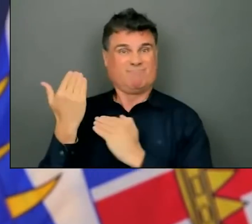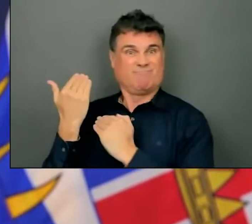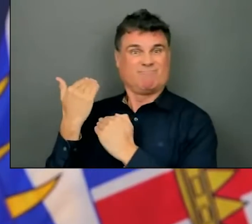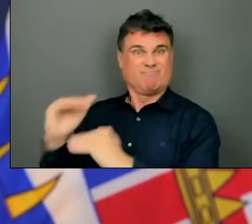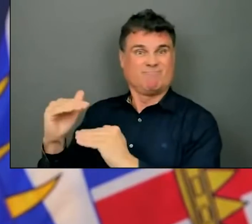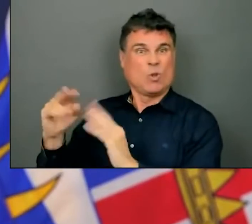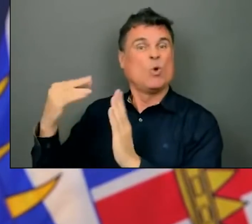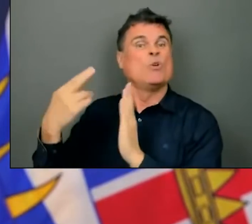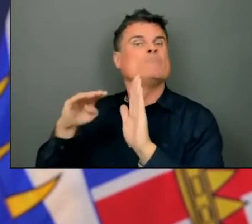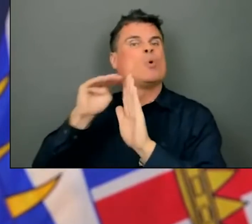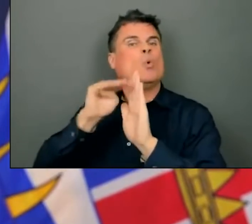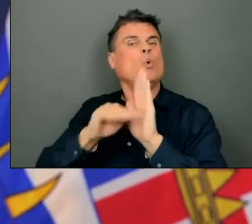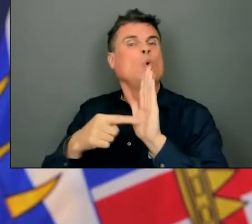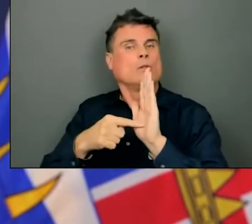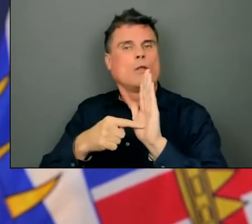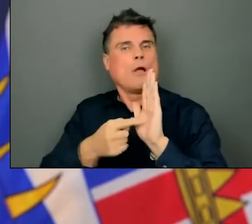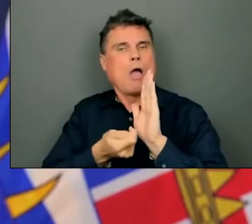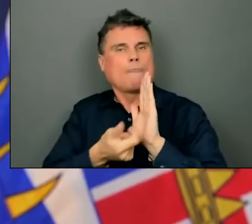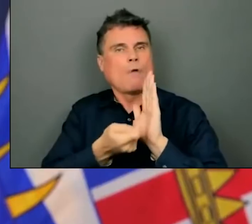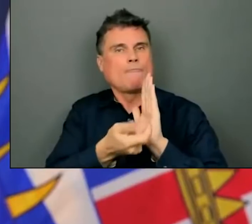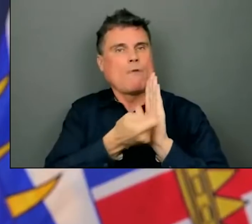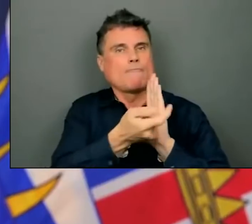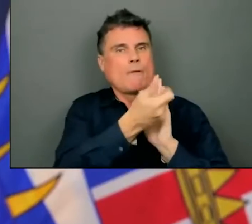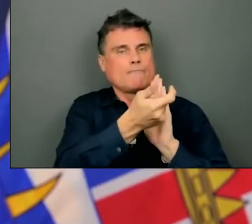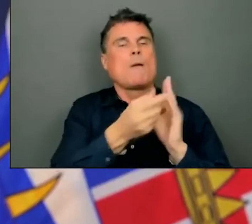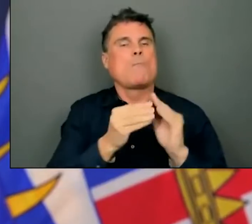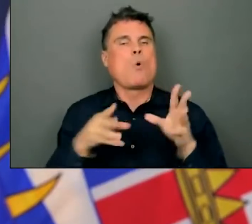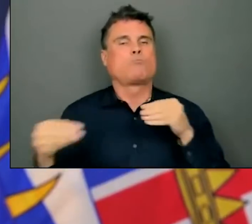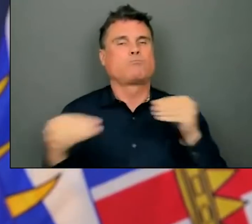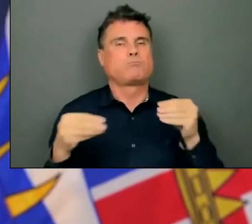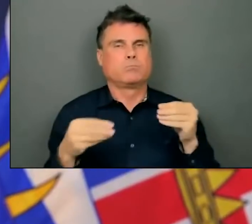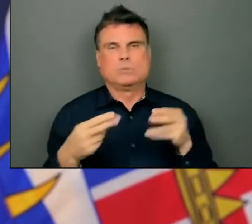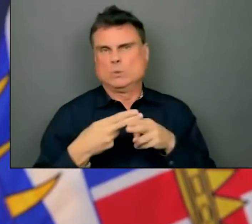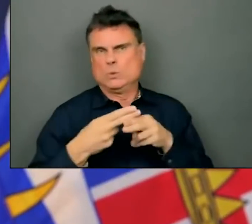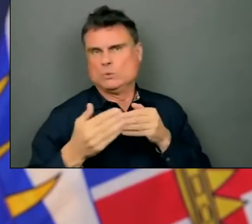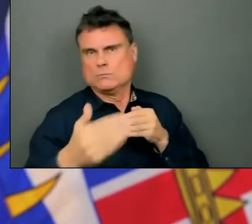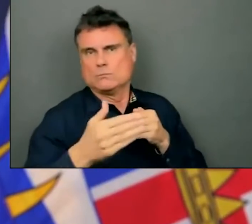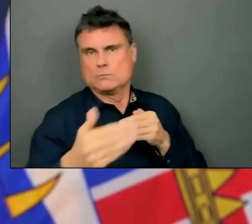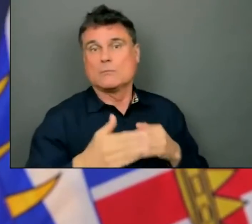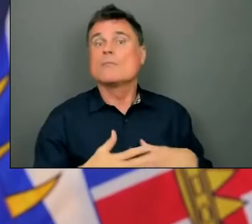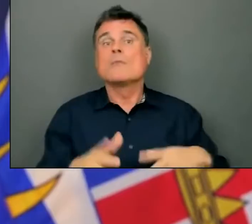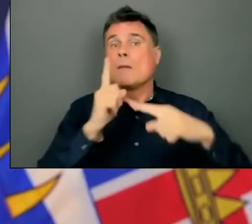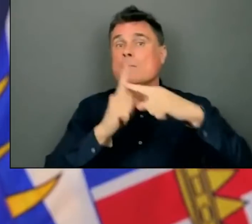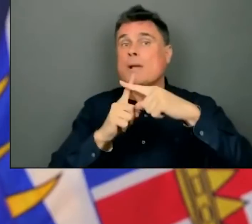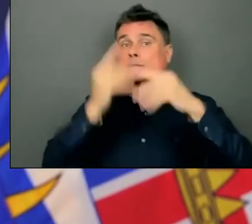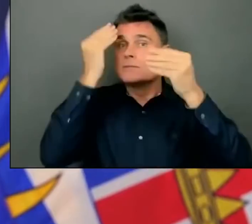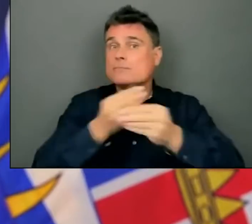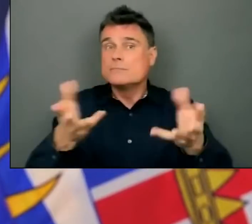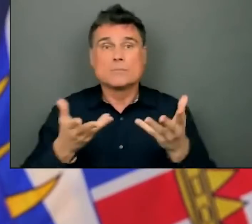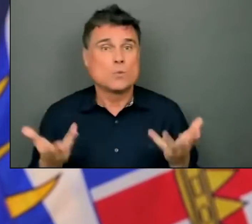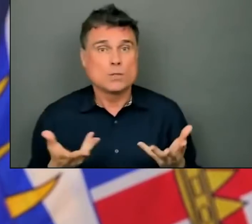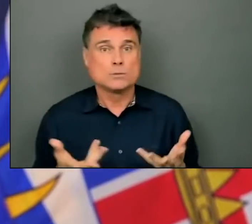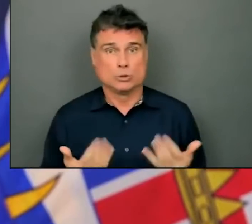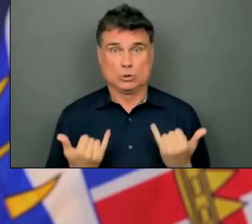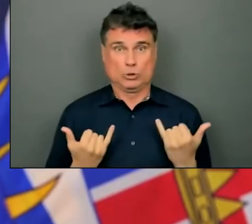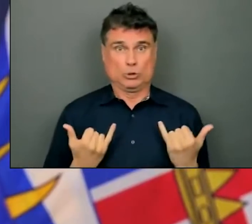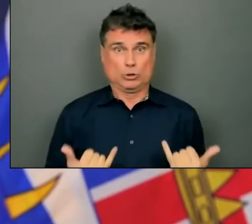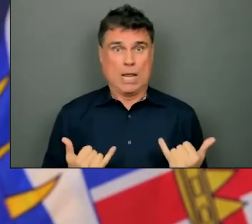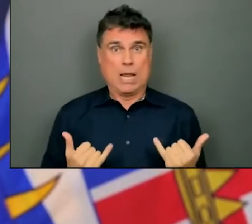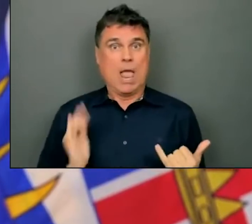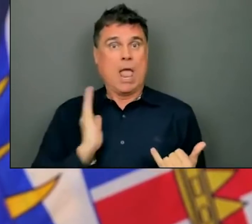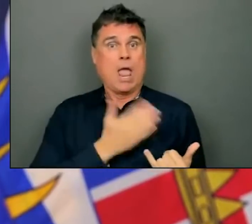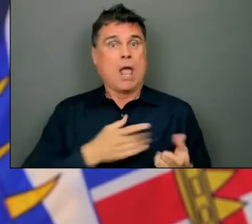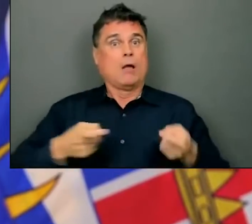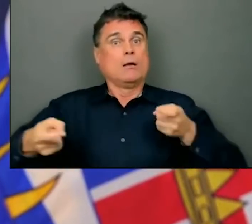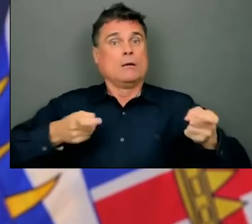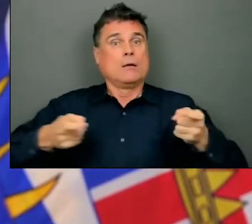can. And another important and positive note today, our management strategy, as you know, is supported